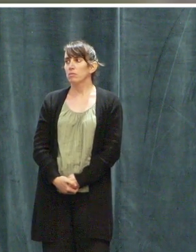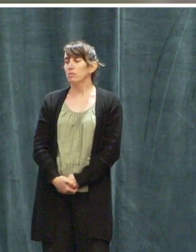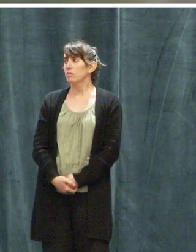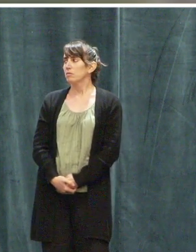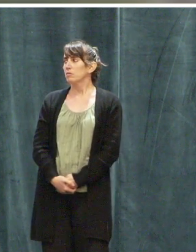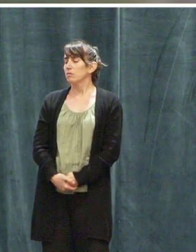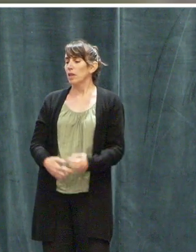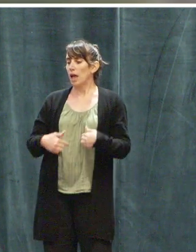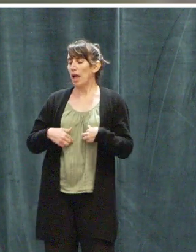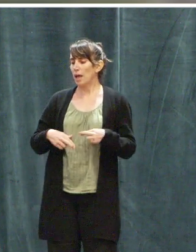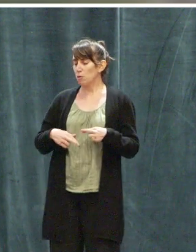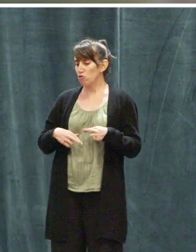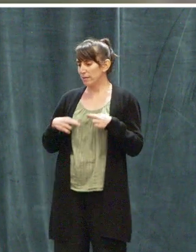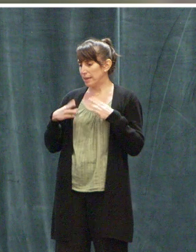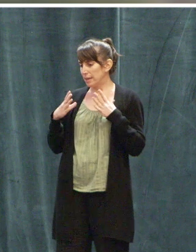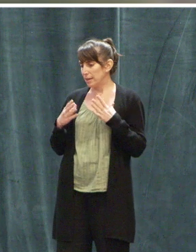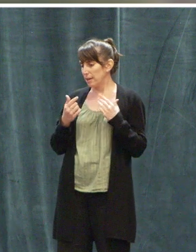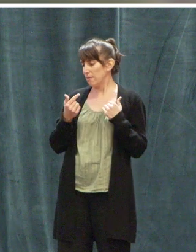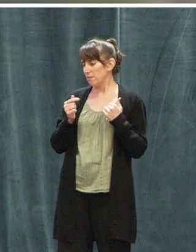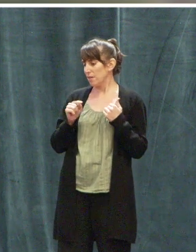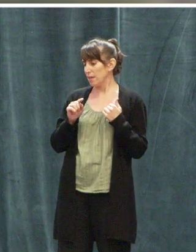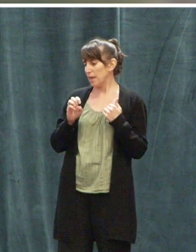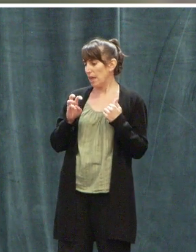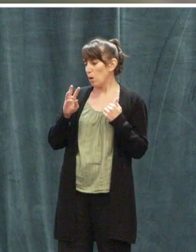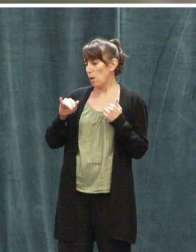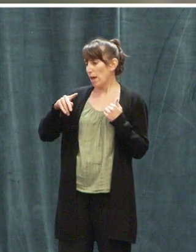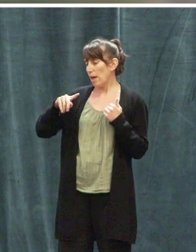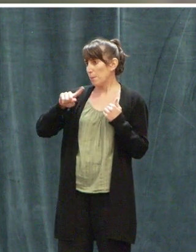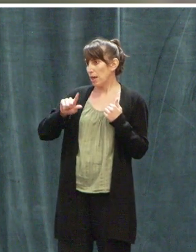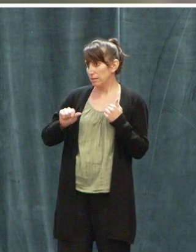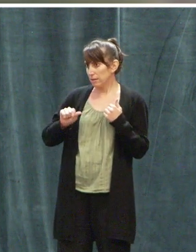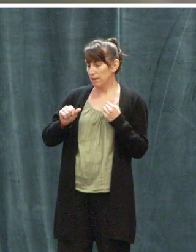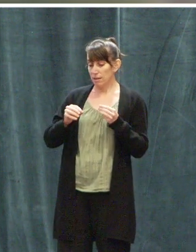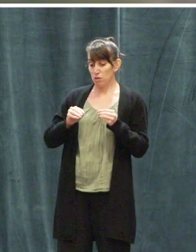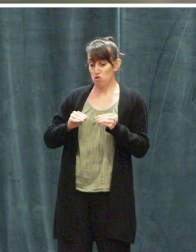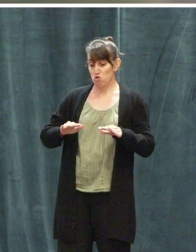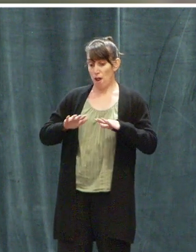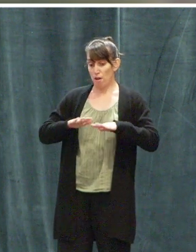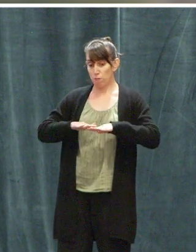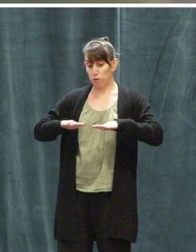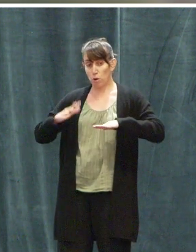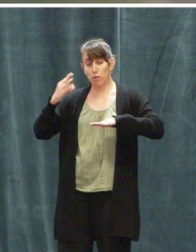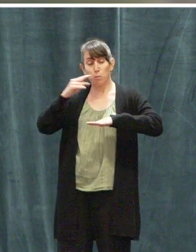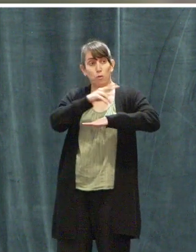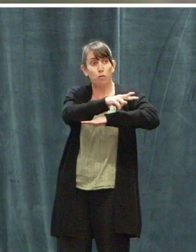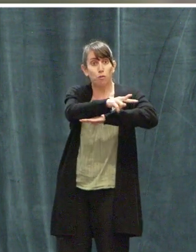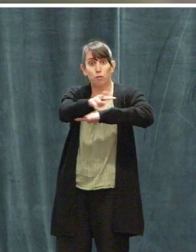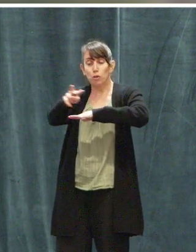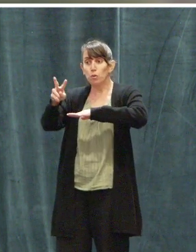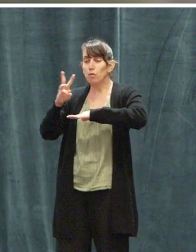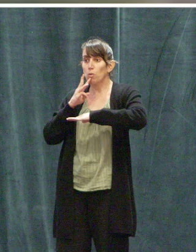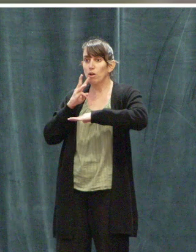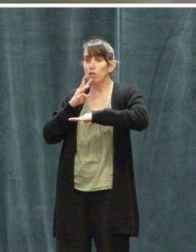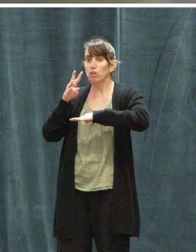I'm a resident of Gateway Plaza, ground floor with a beautiful view of the water. You're proposing an additional 14